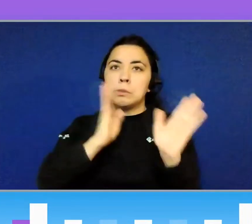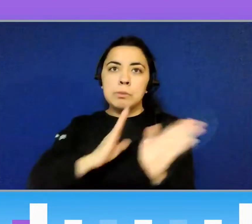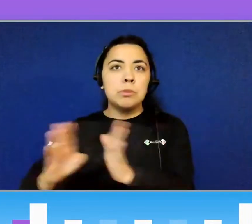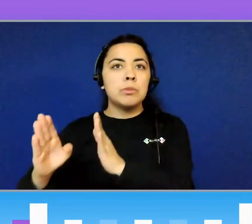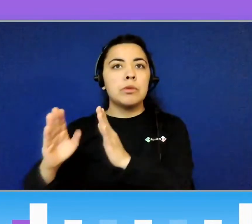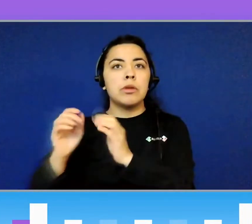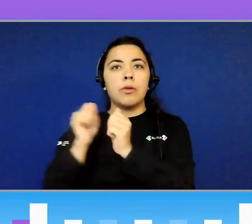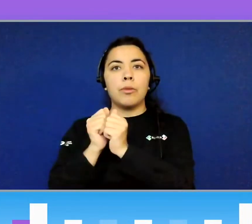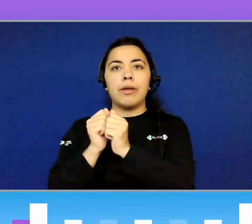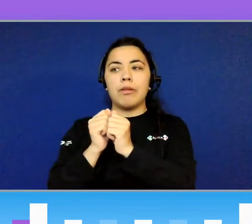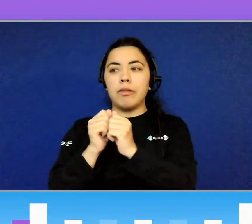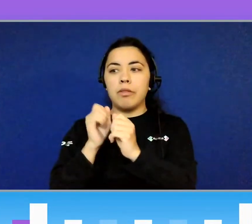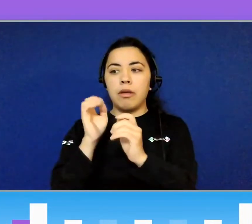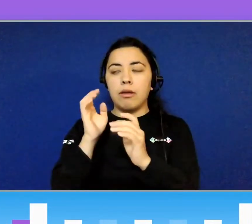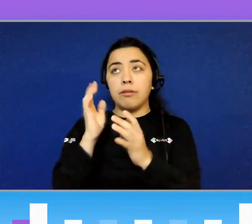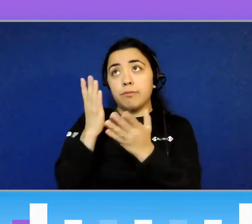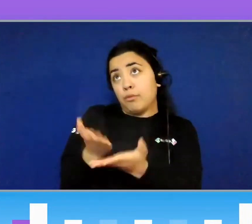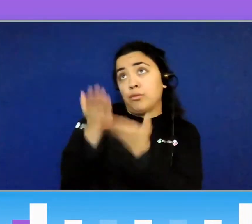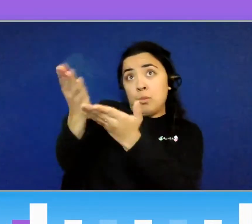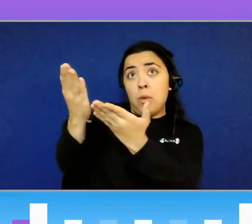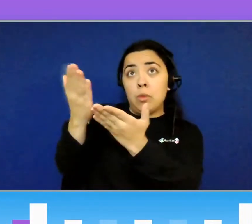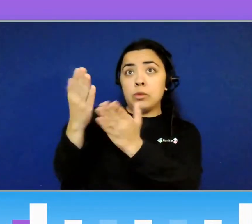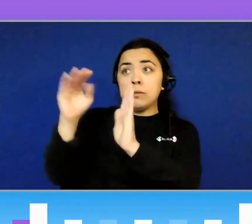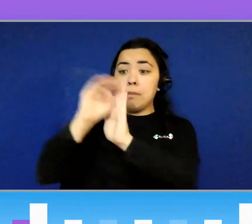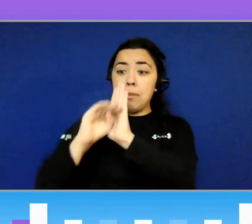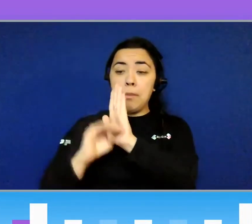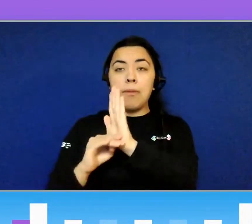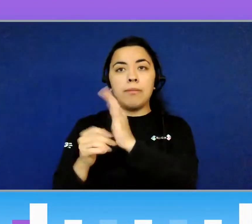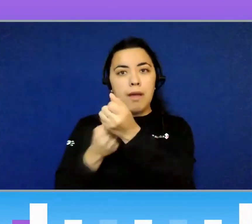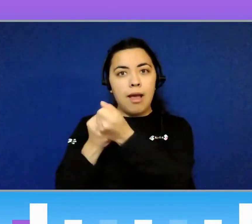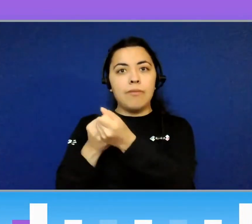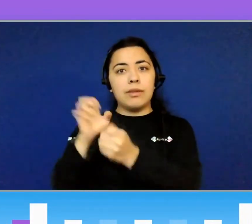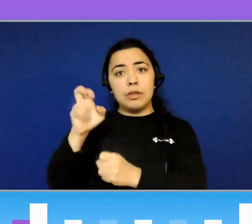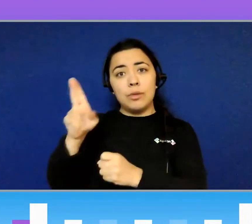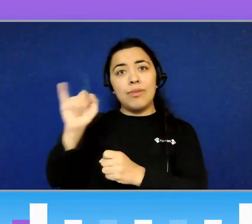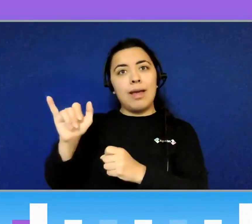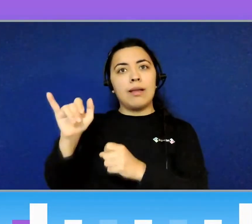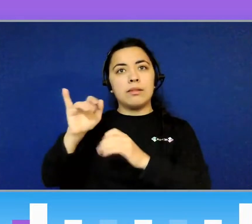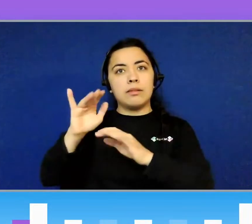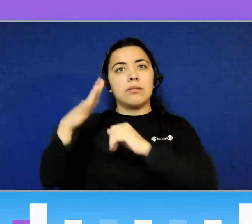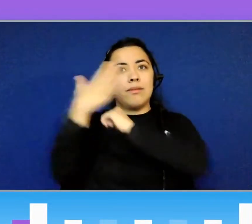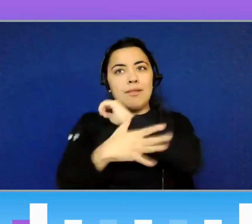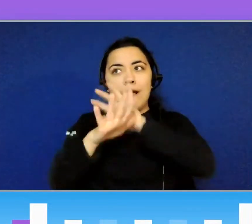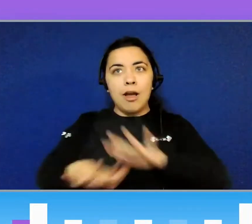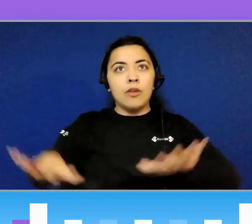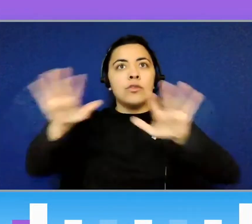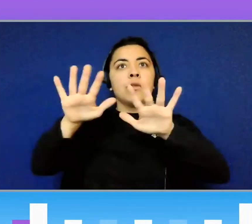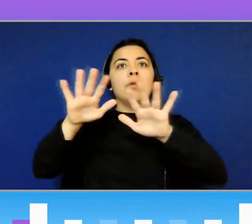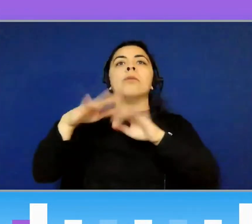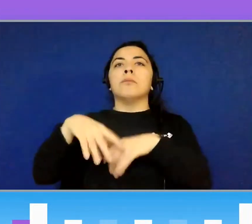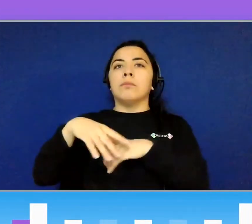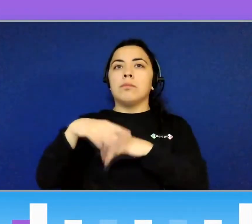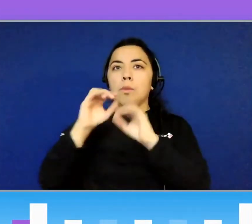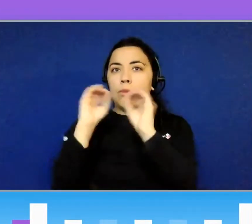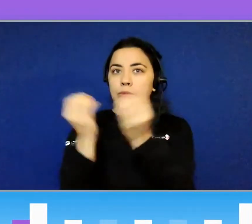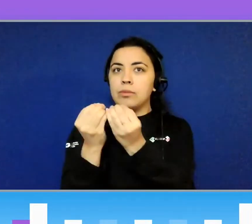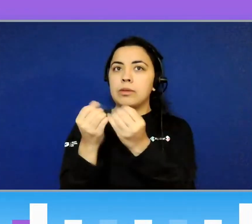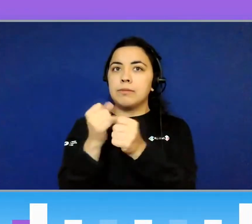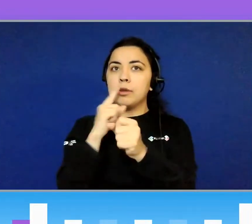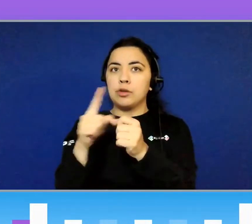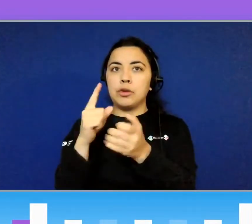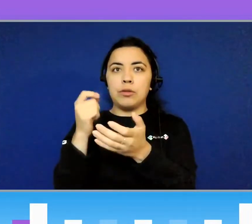in advocating for the EU as a supranational organization to ratify this convention, which they finally did